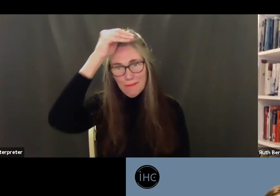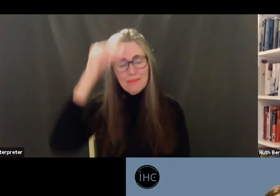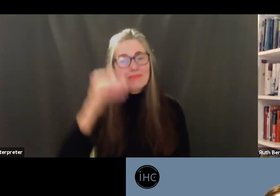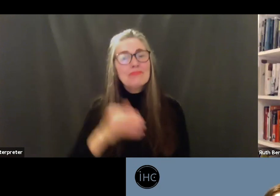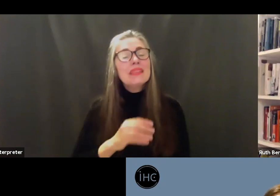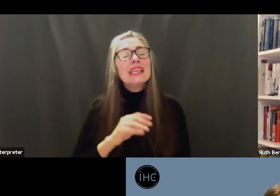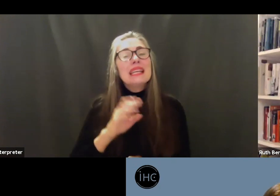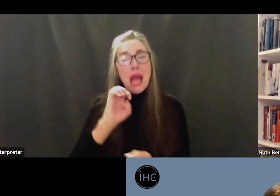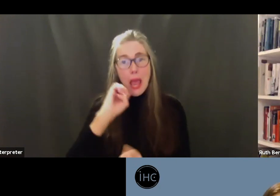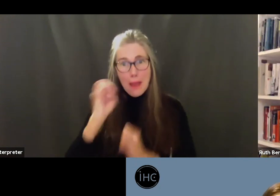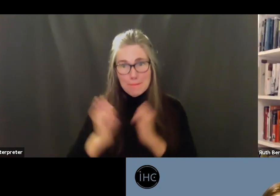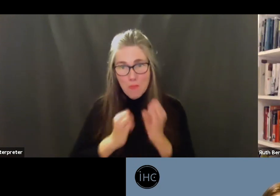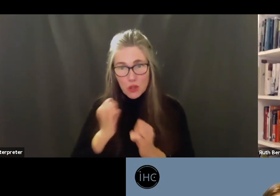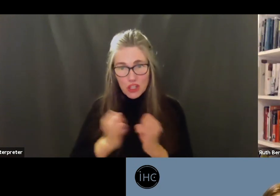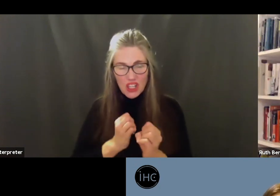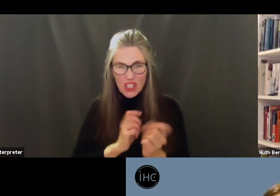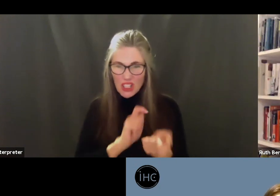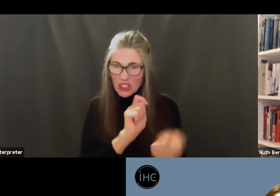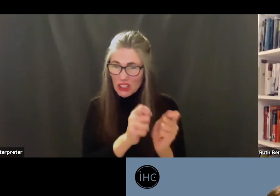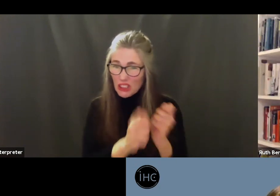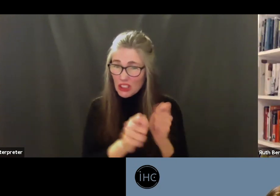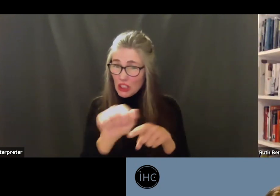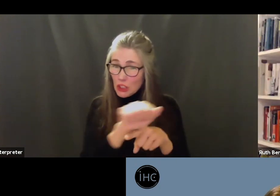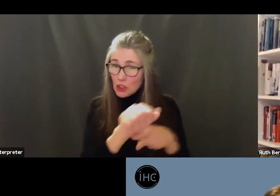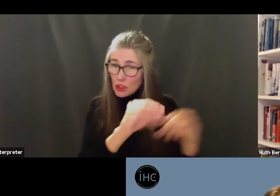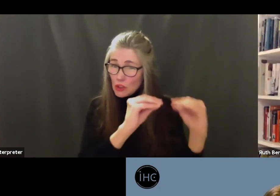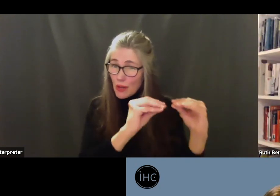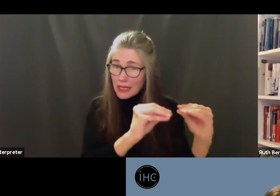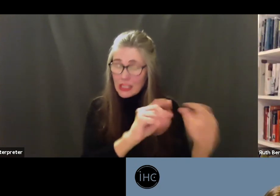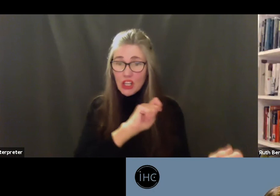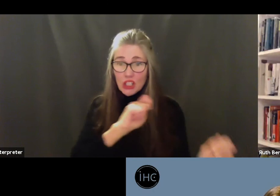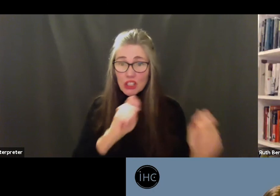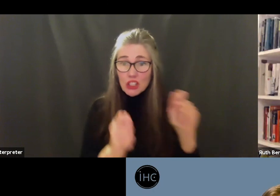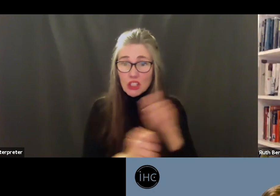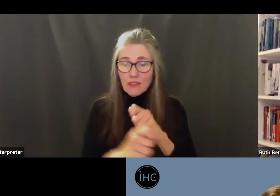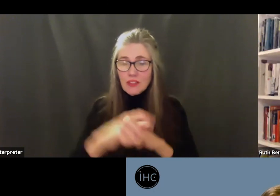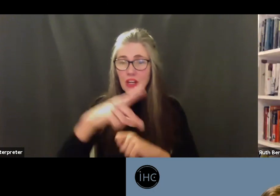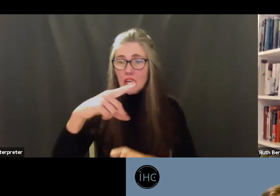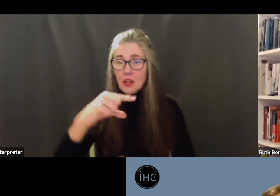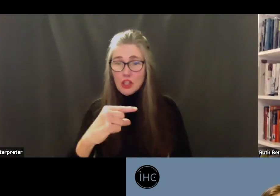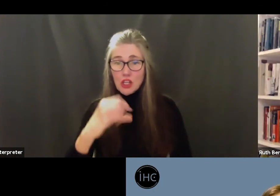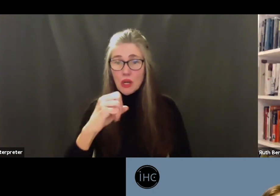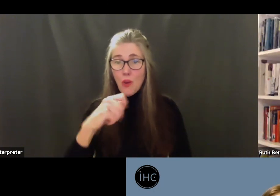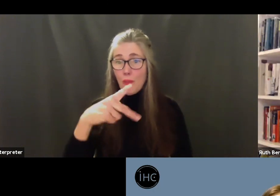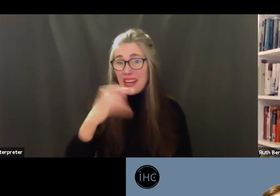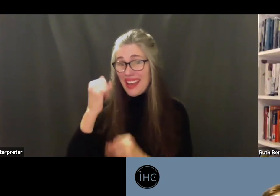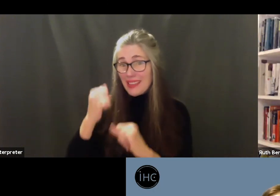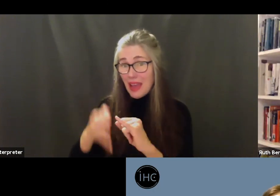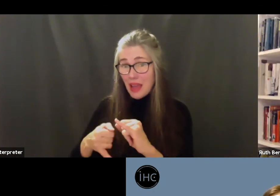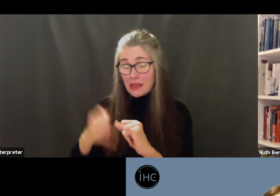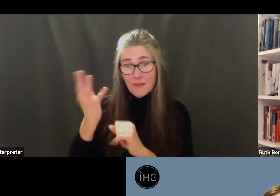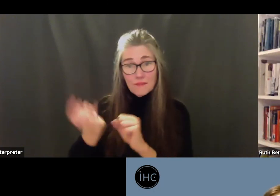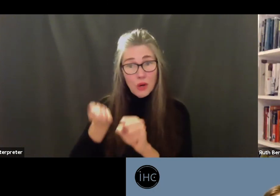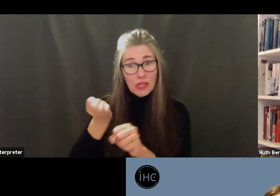training. He's done this shift in political culture, helped by the GOP, of course. And at the end of the 4 years,